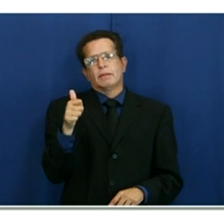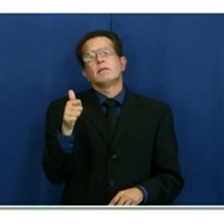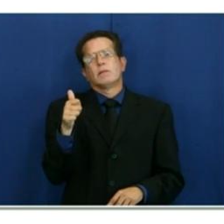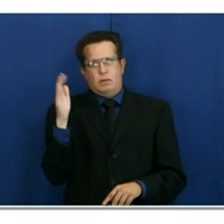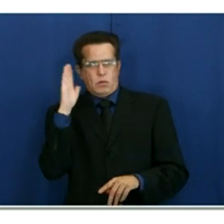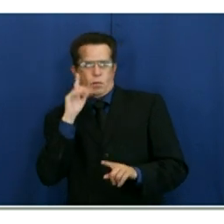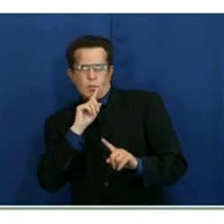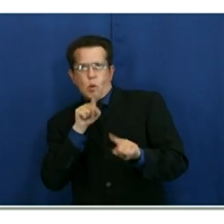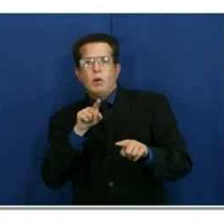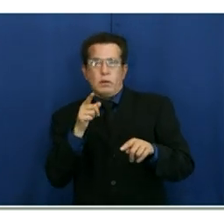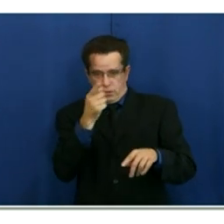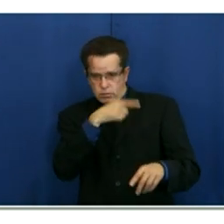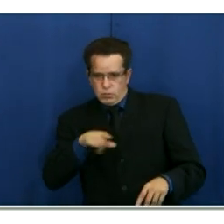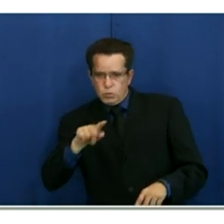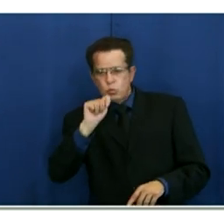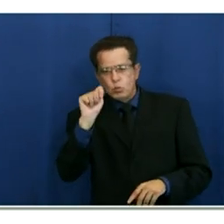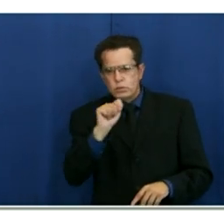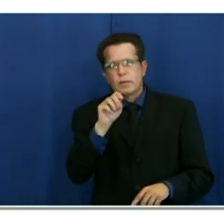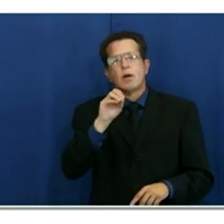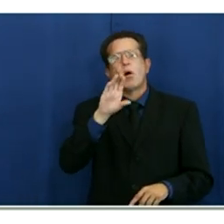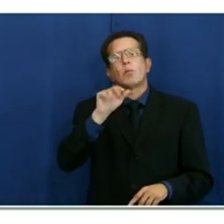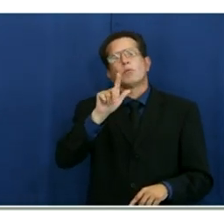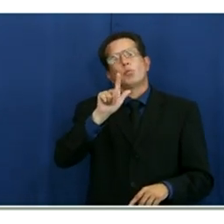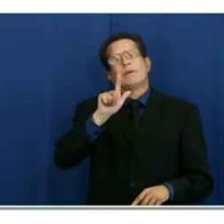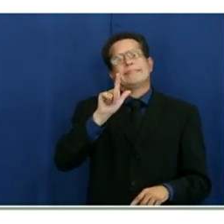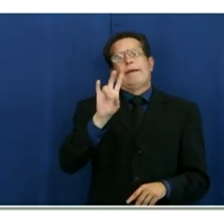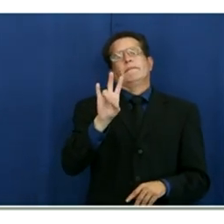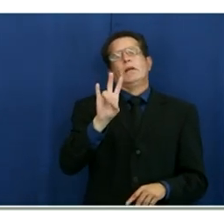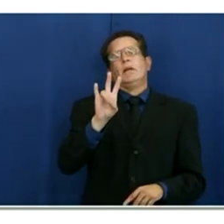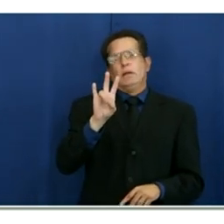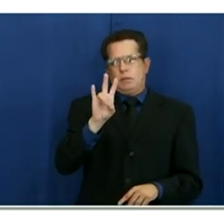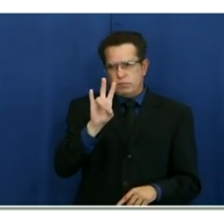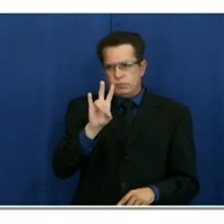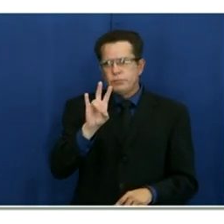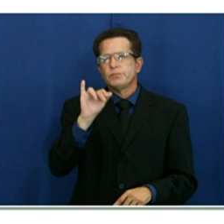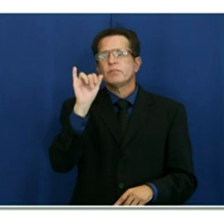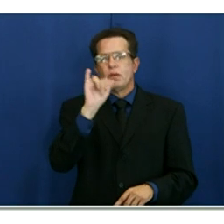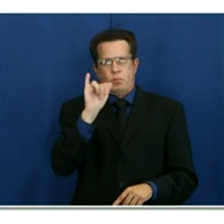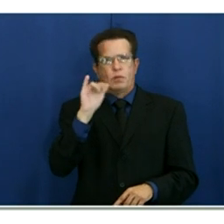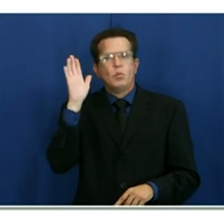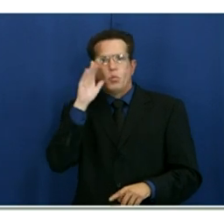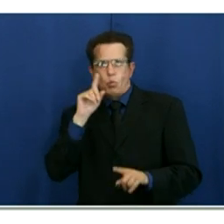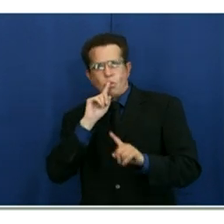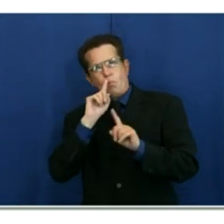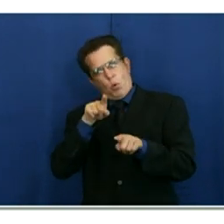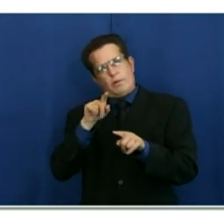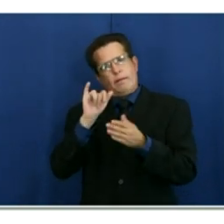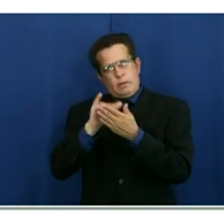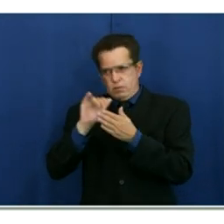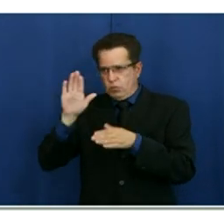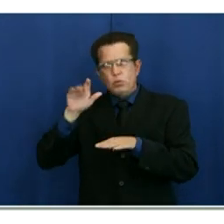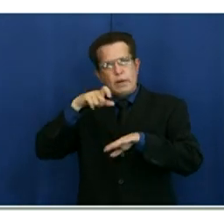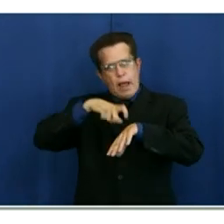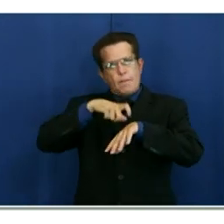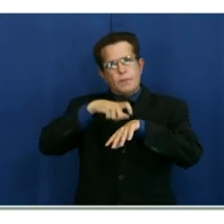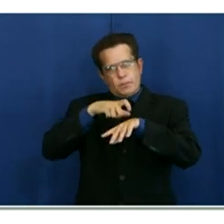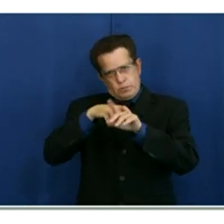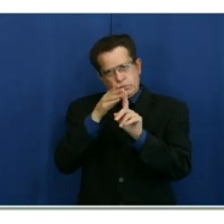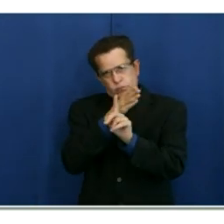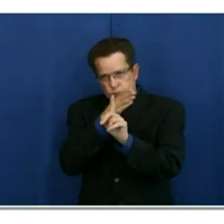following Tuesday, October 27th, the state will report data and